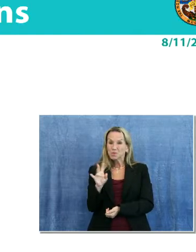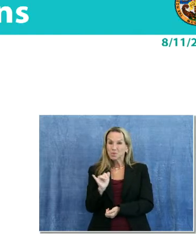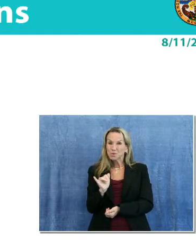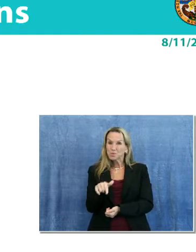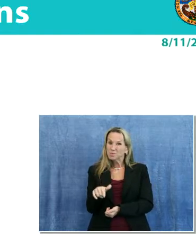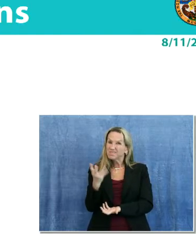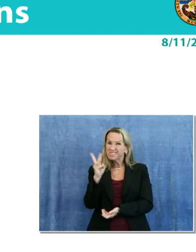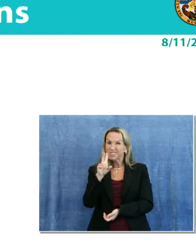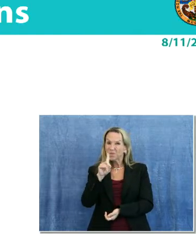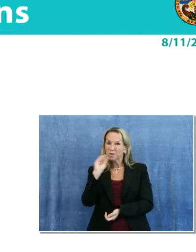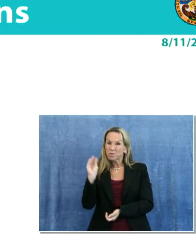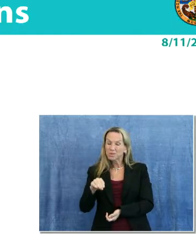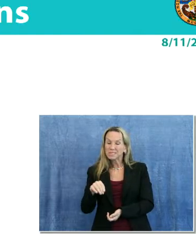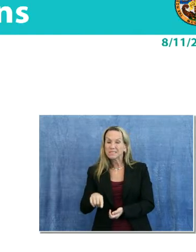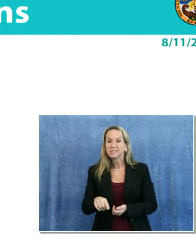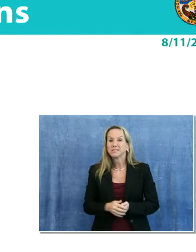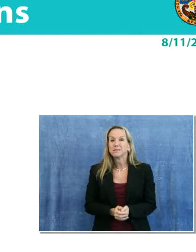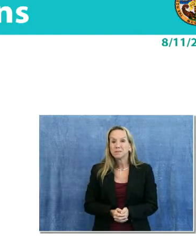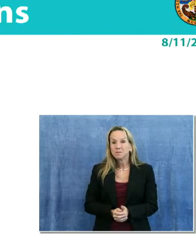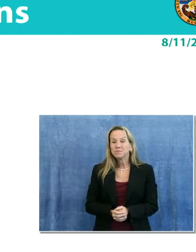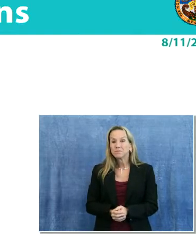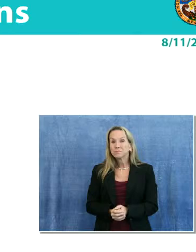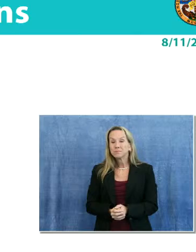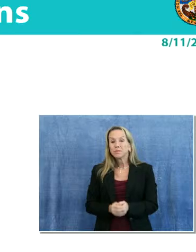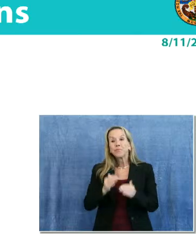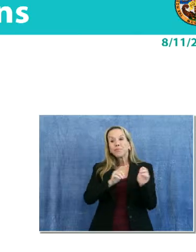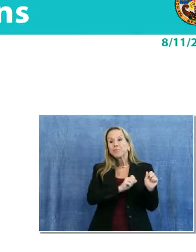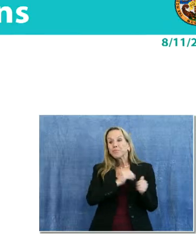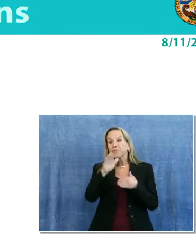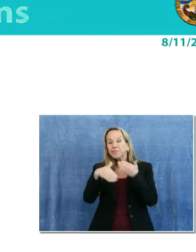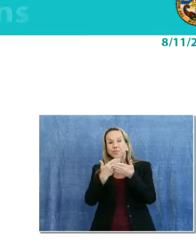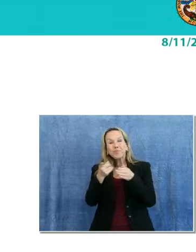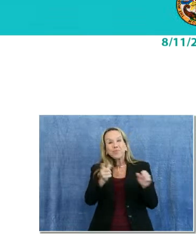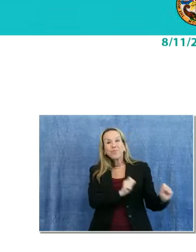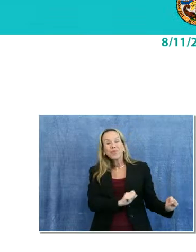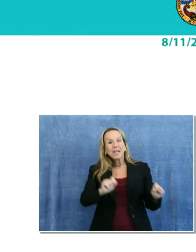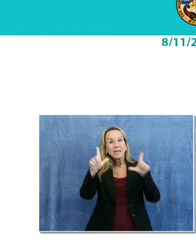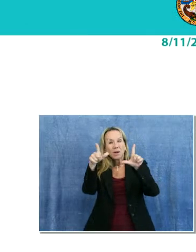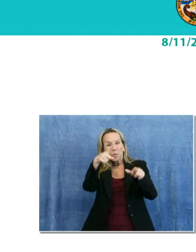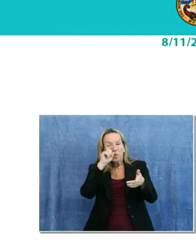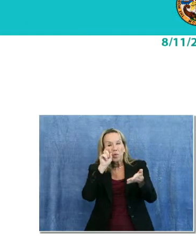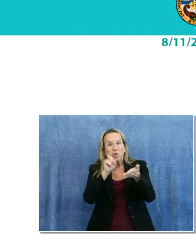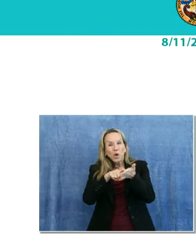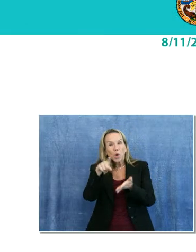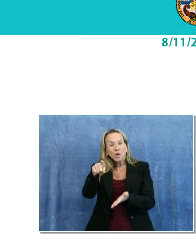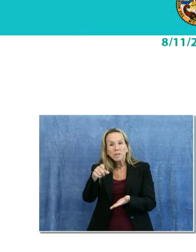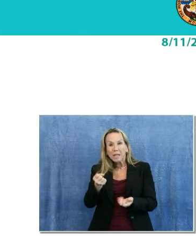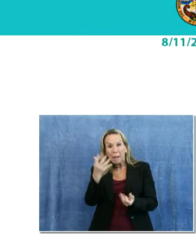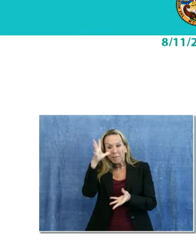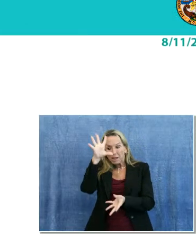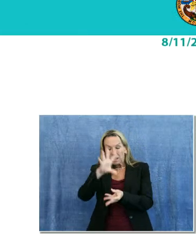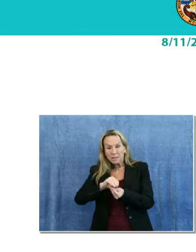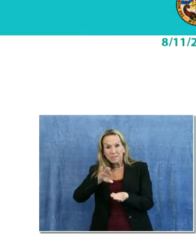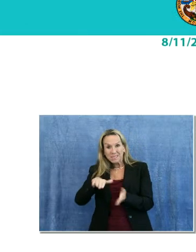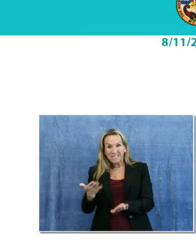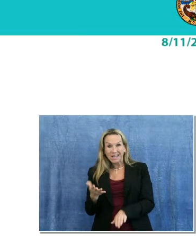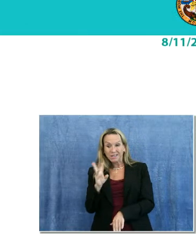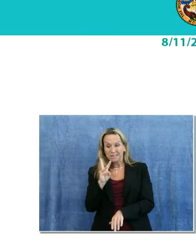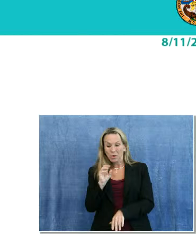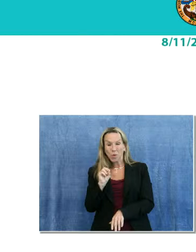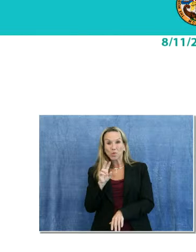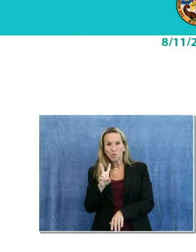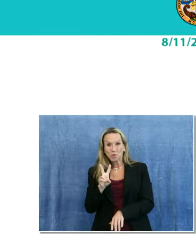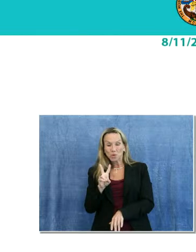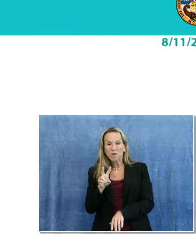cases, or 61%. In this next slide, the total number of deaths, which is 602,